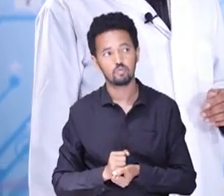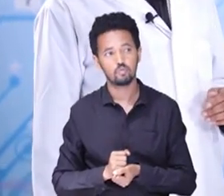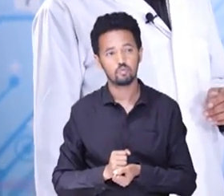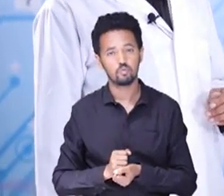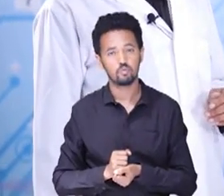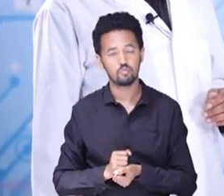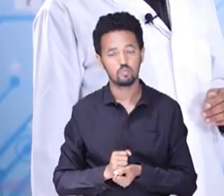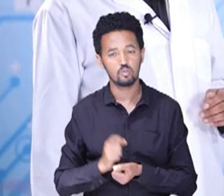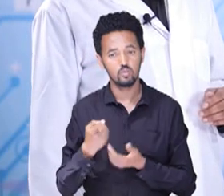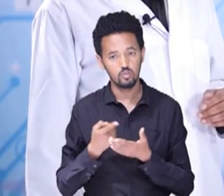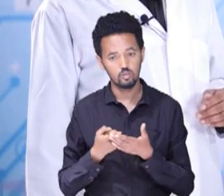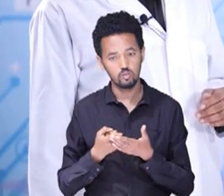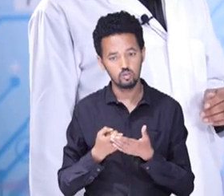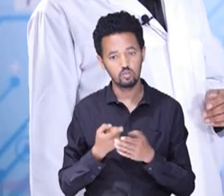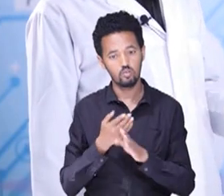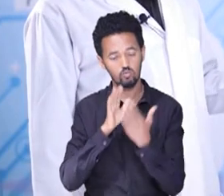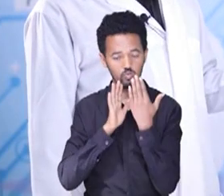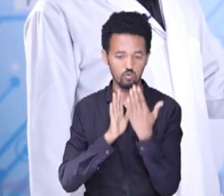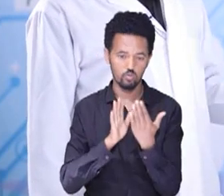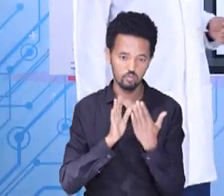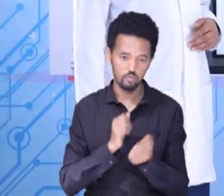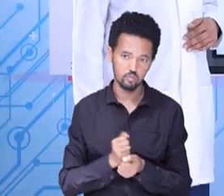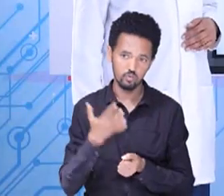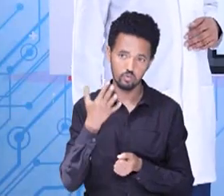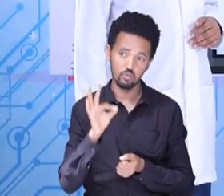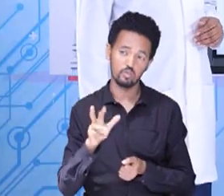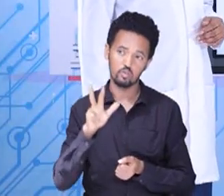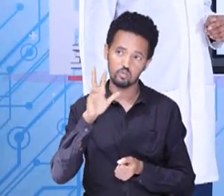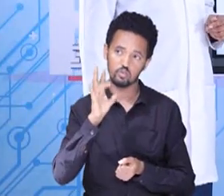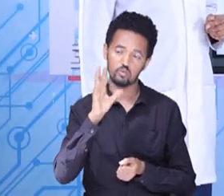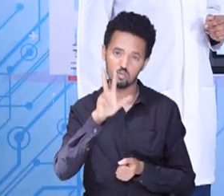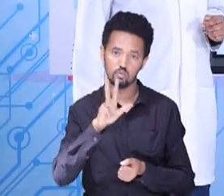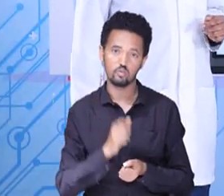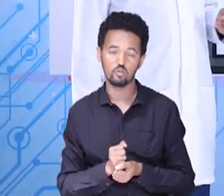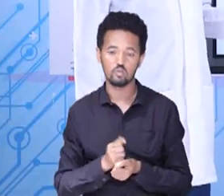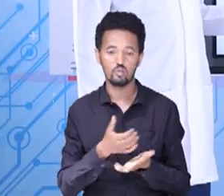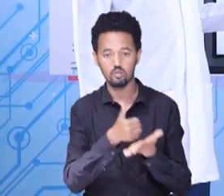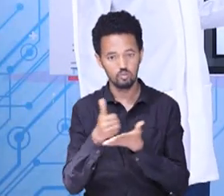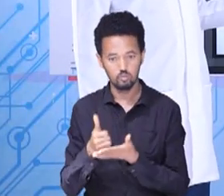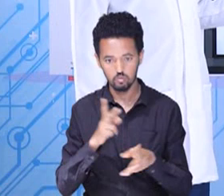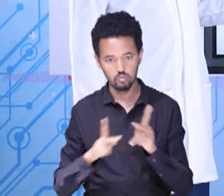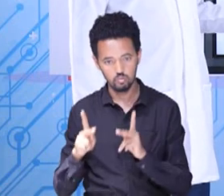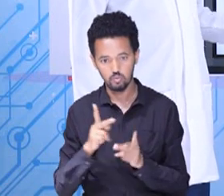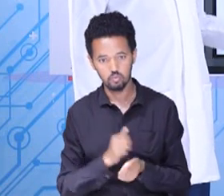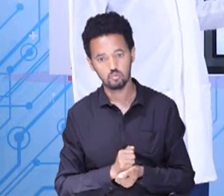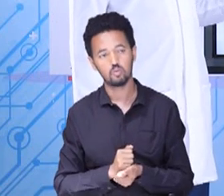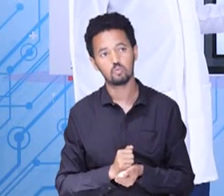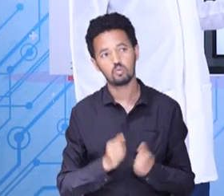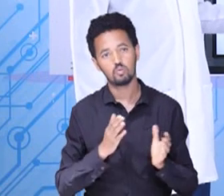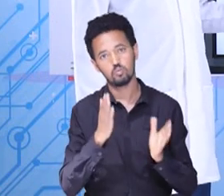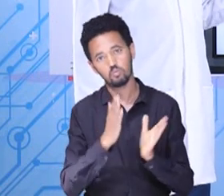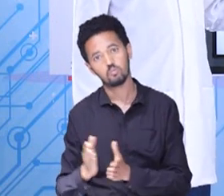ELF, and Popular Liberation Front, PLF. In 1973, Eritrean People Liberation Front, EPLF,